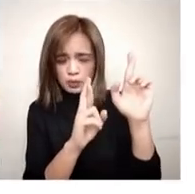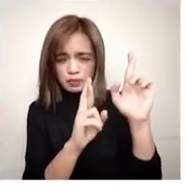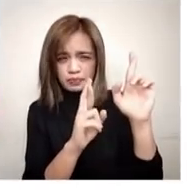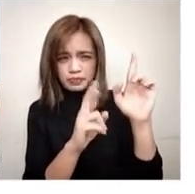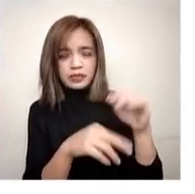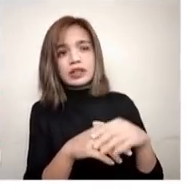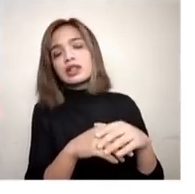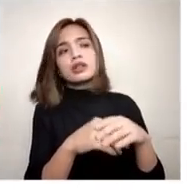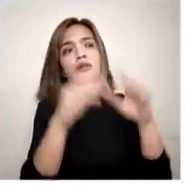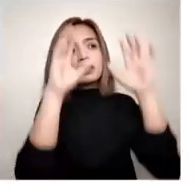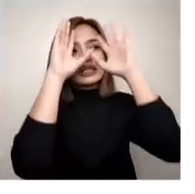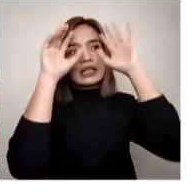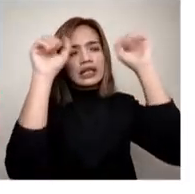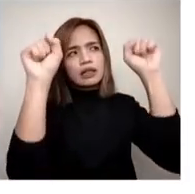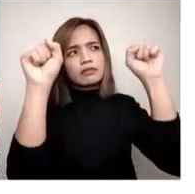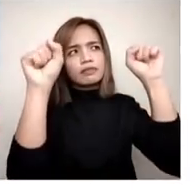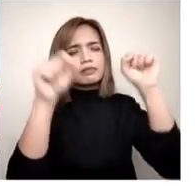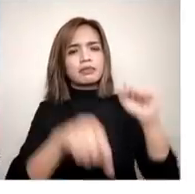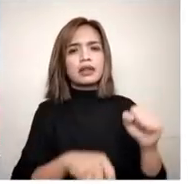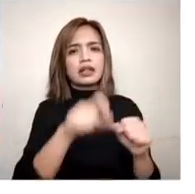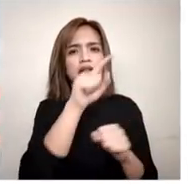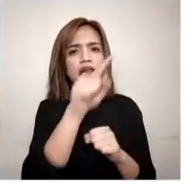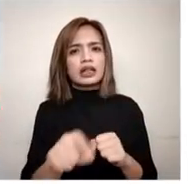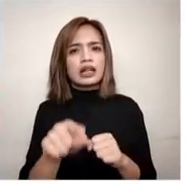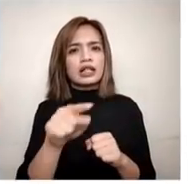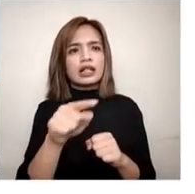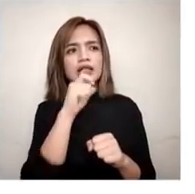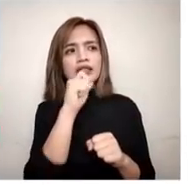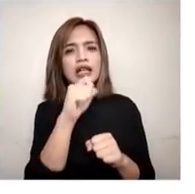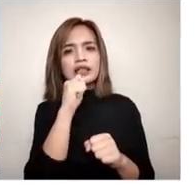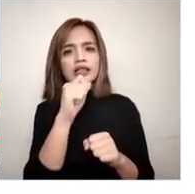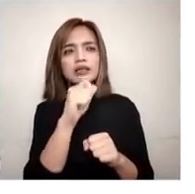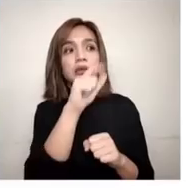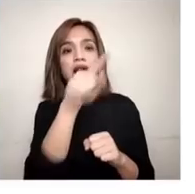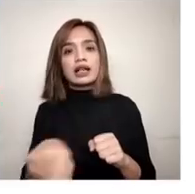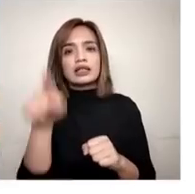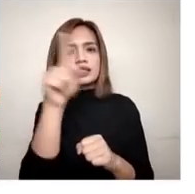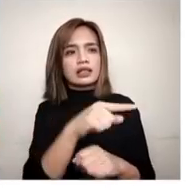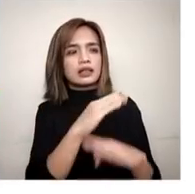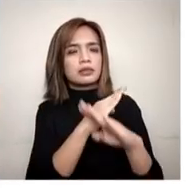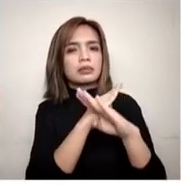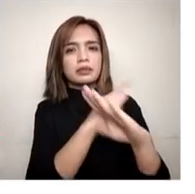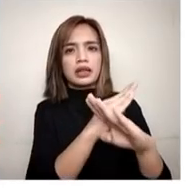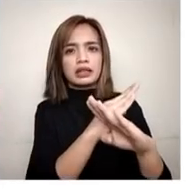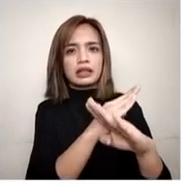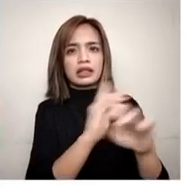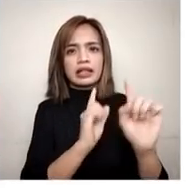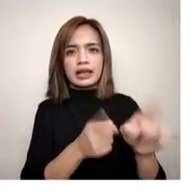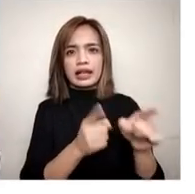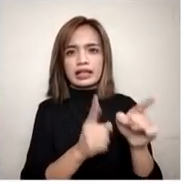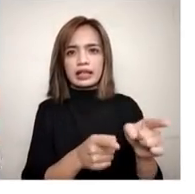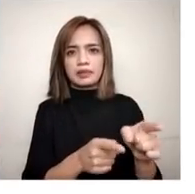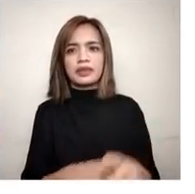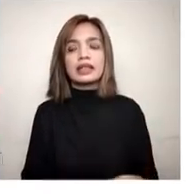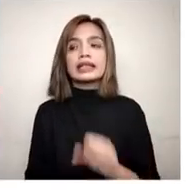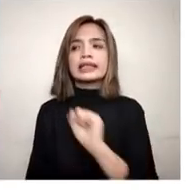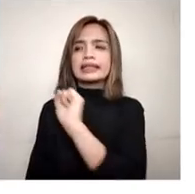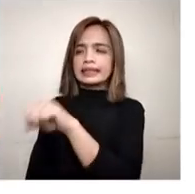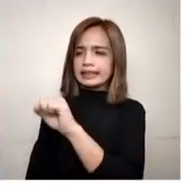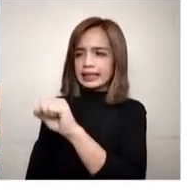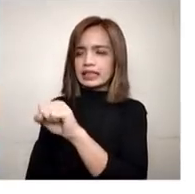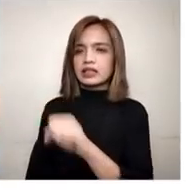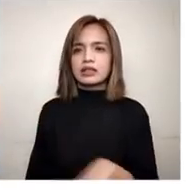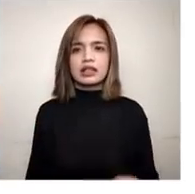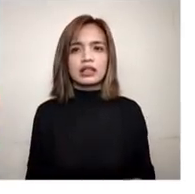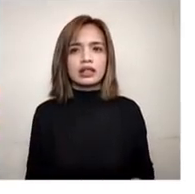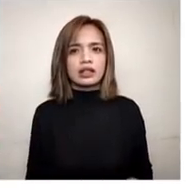ban on cabinet officials attending the inquiry. Obviously, yes. Your call hasn't been